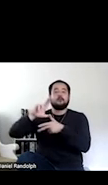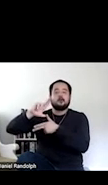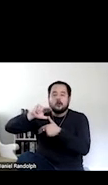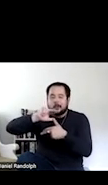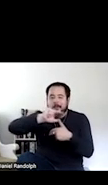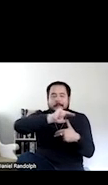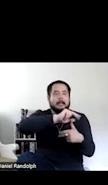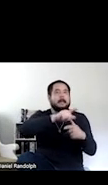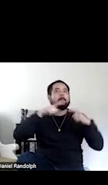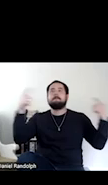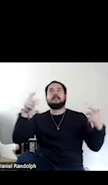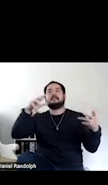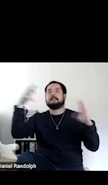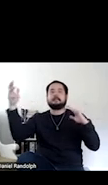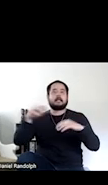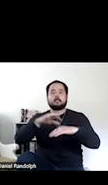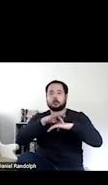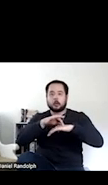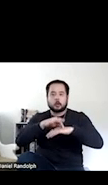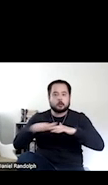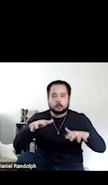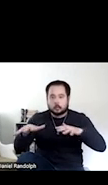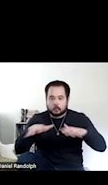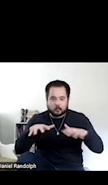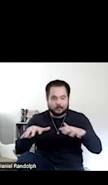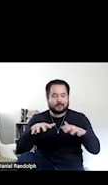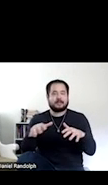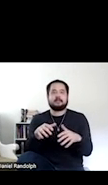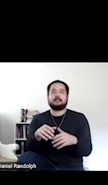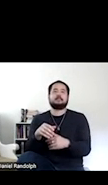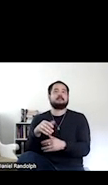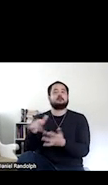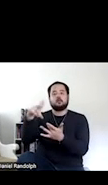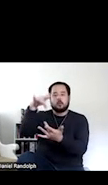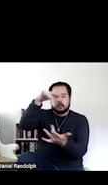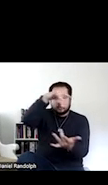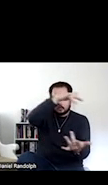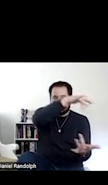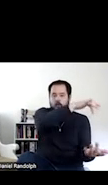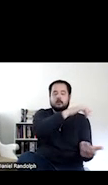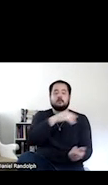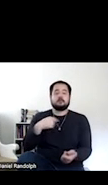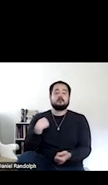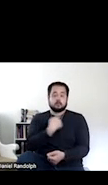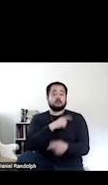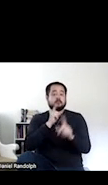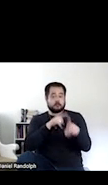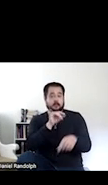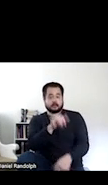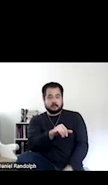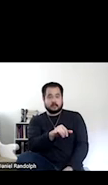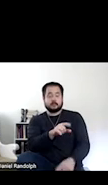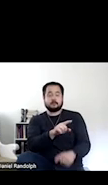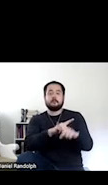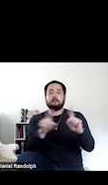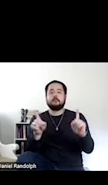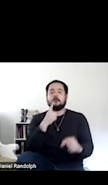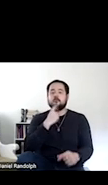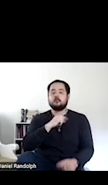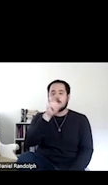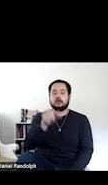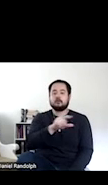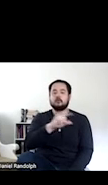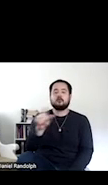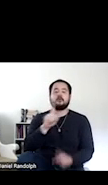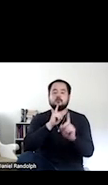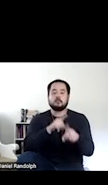the earthquakes. We're known for responding to them. But we're also known for responding to the house fire. And in fact, the house fire